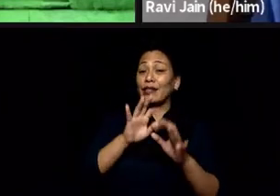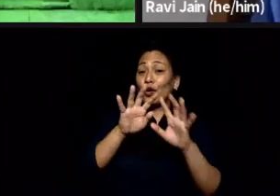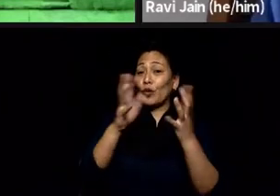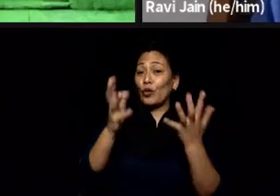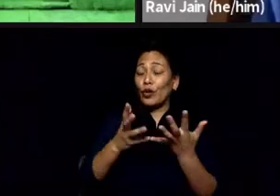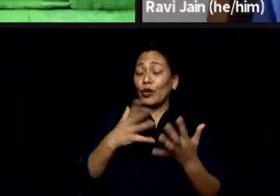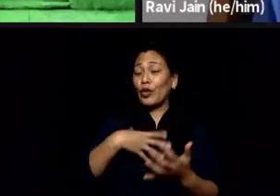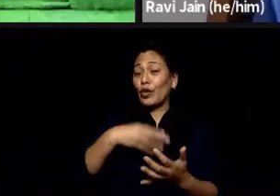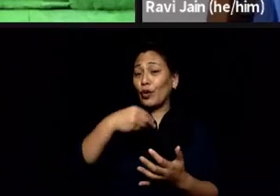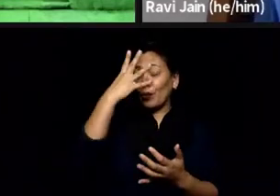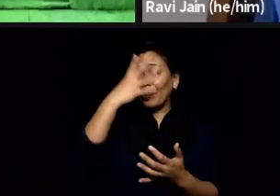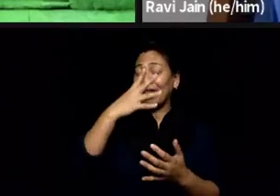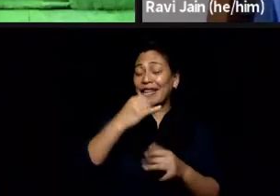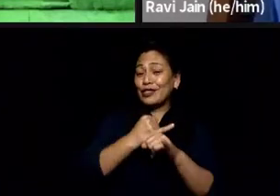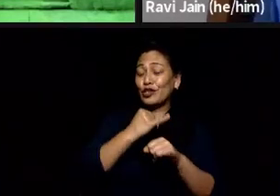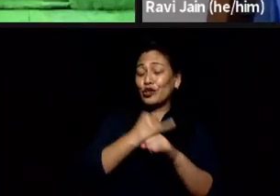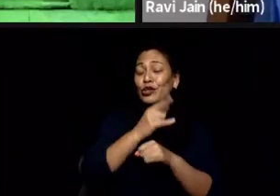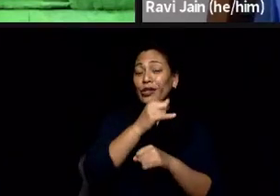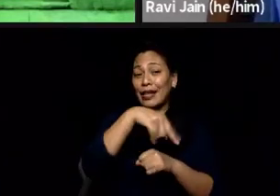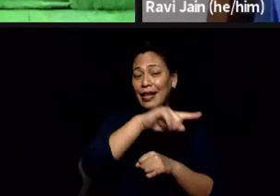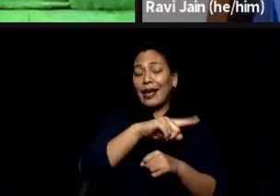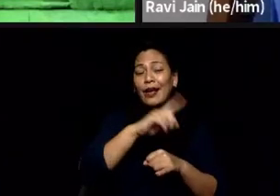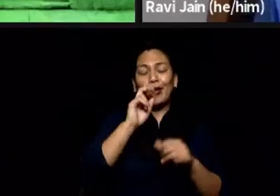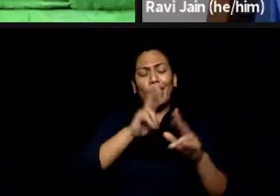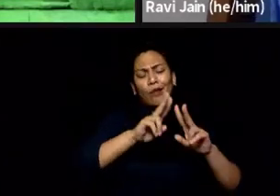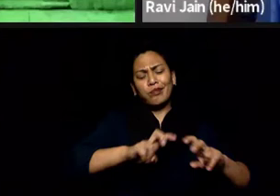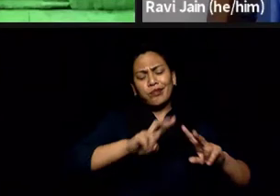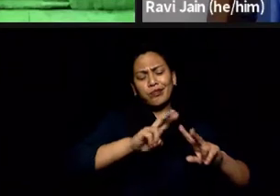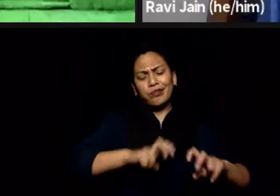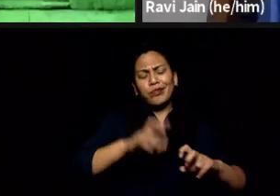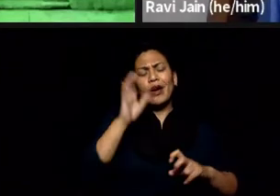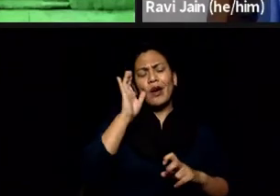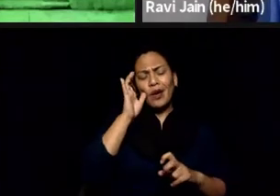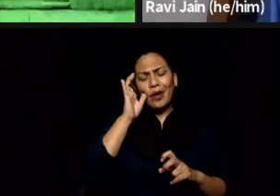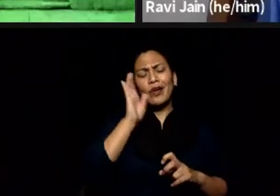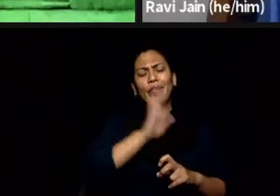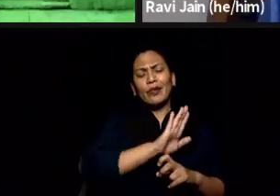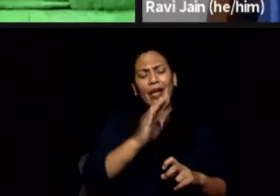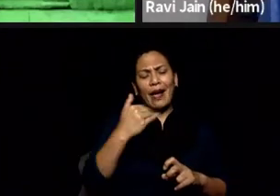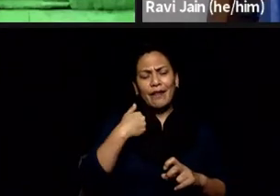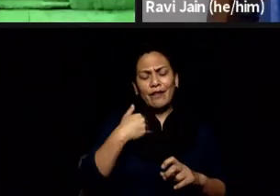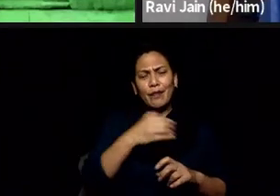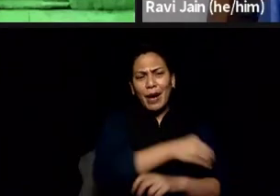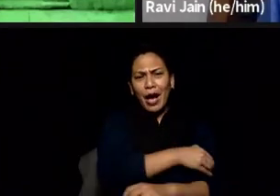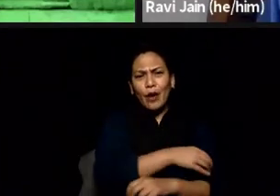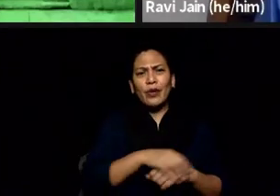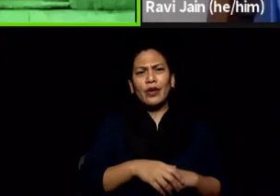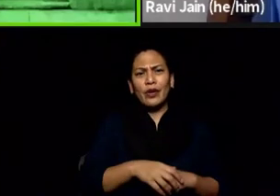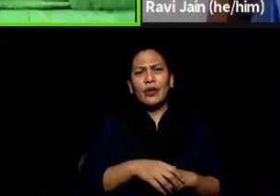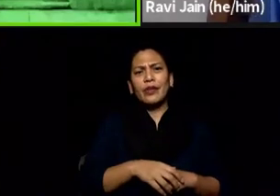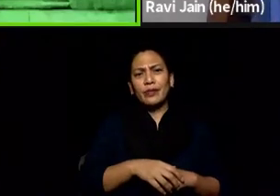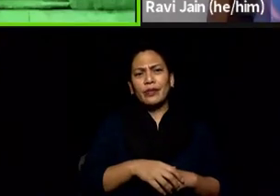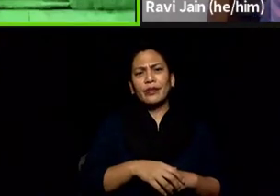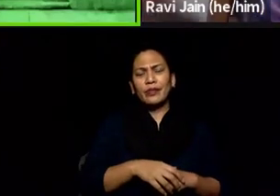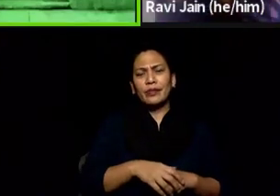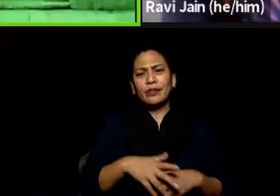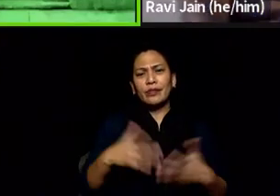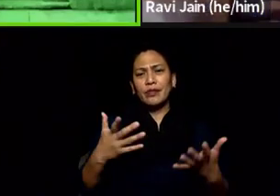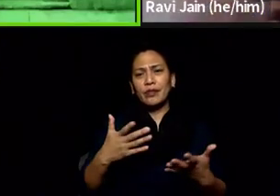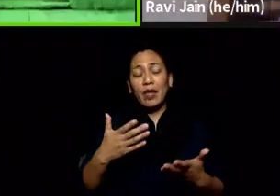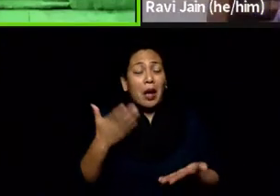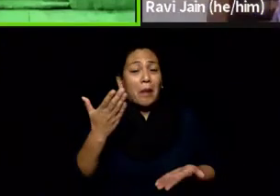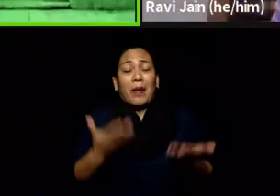white institution that would look deeply and listen deeply about their power and privilege historically. Right. Maybe.